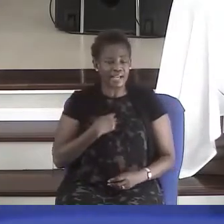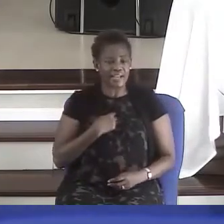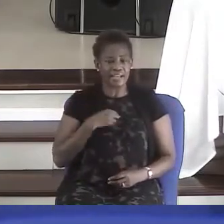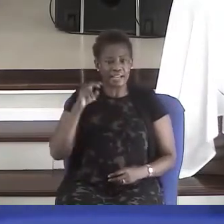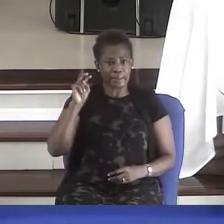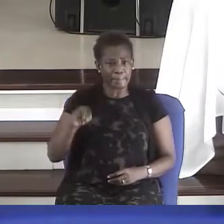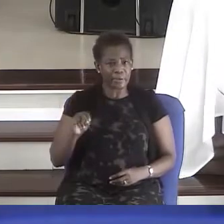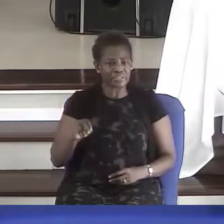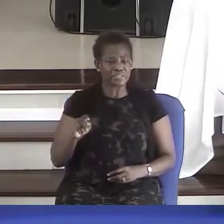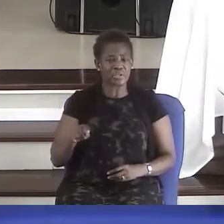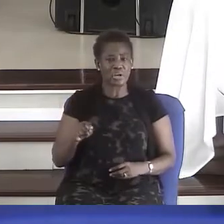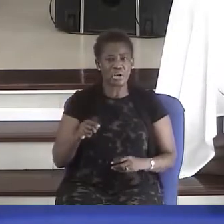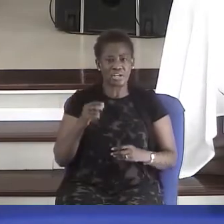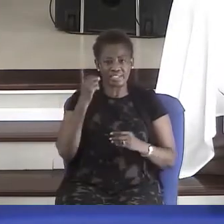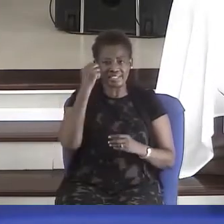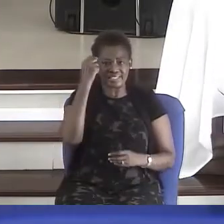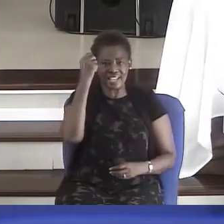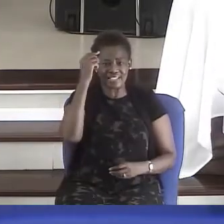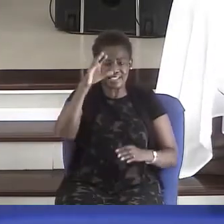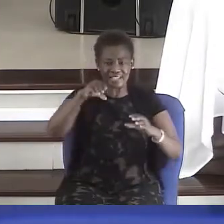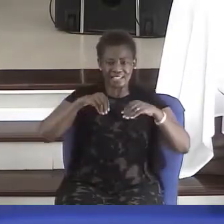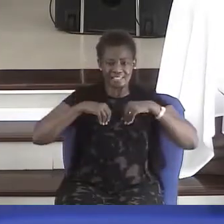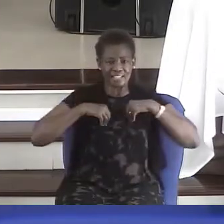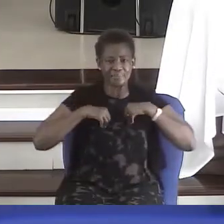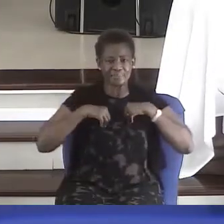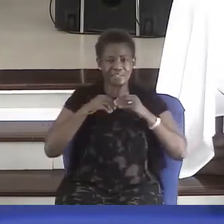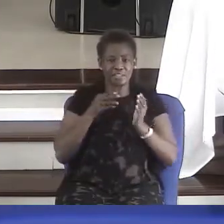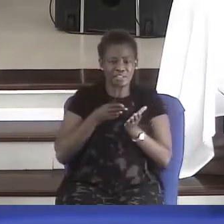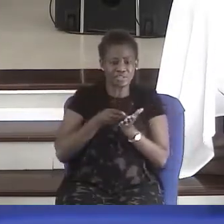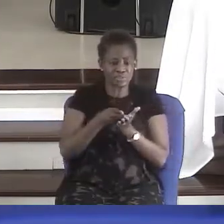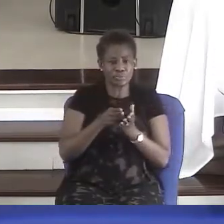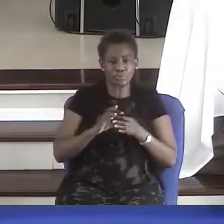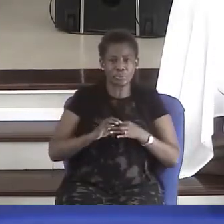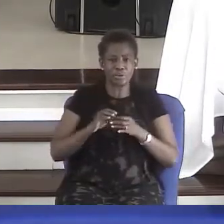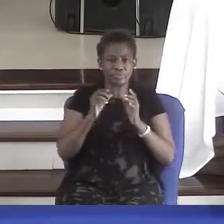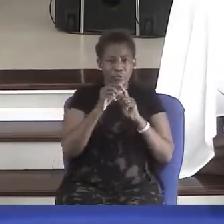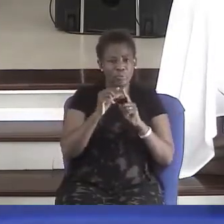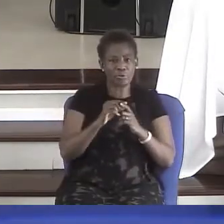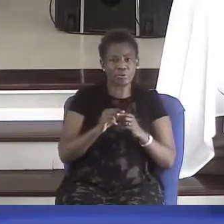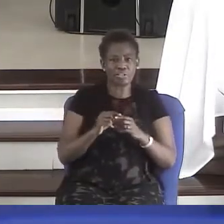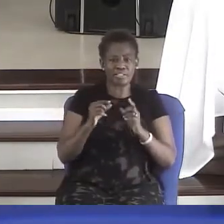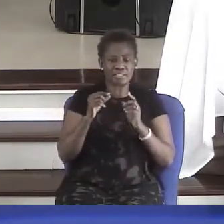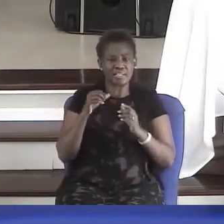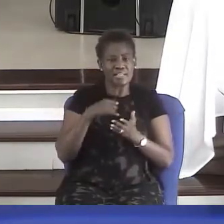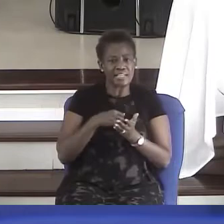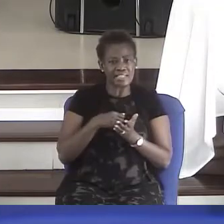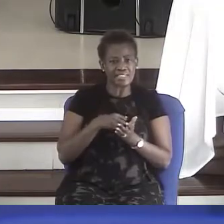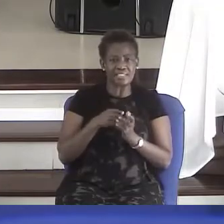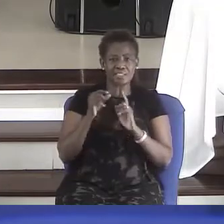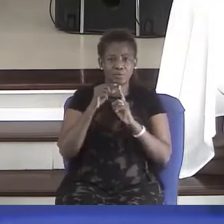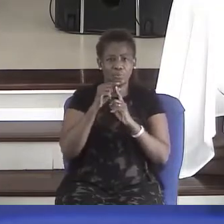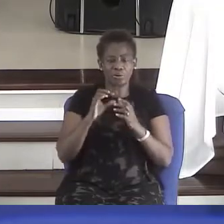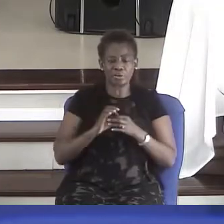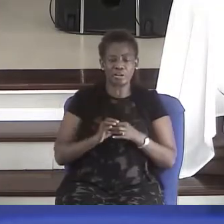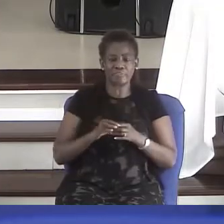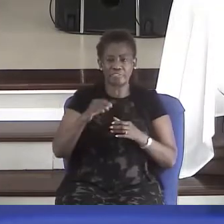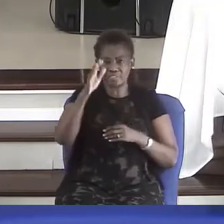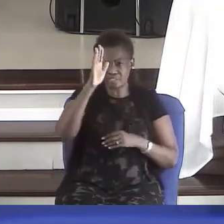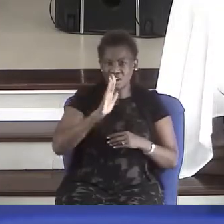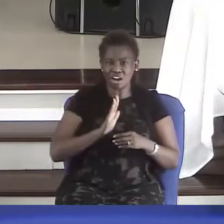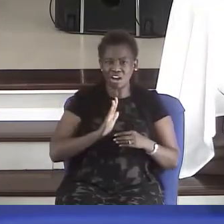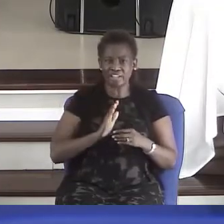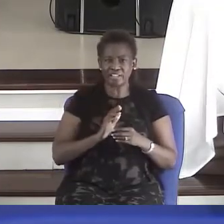the truth of the word. It is the word of God that is alive. And Isaiah prophesied. Can I